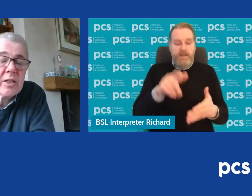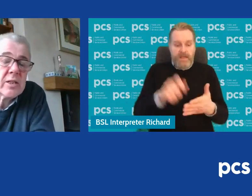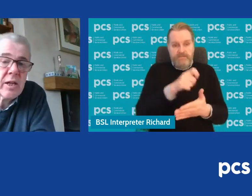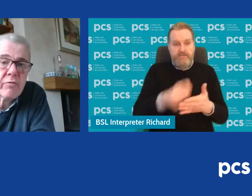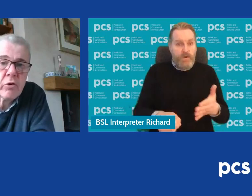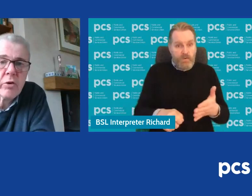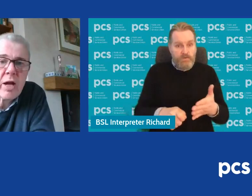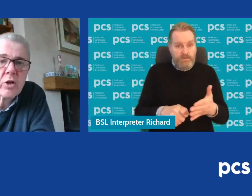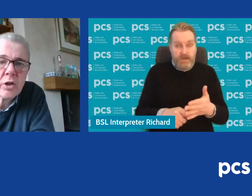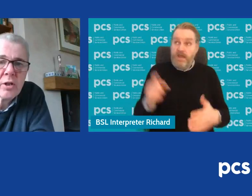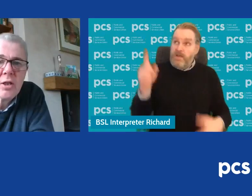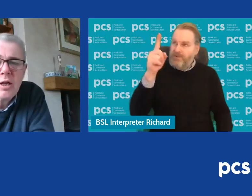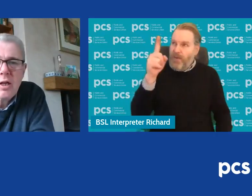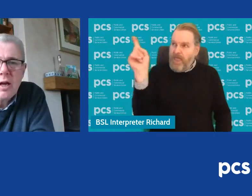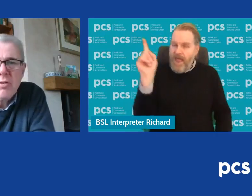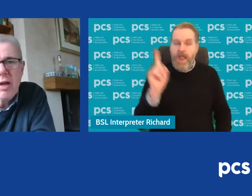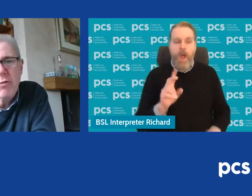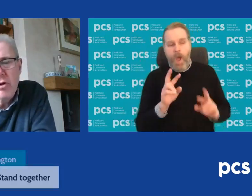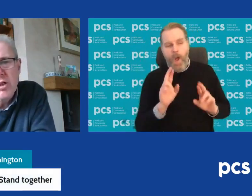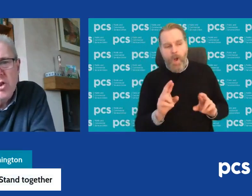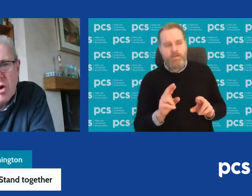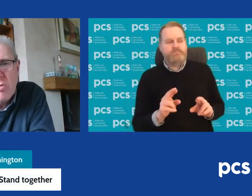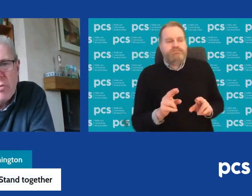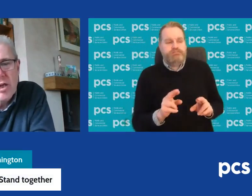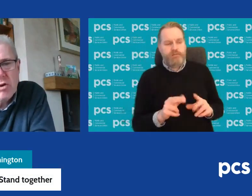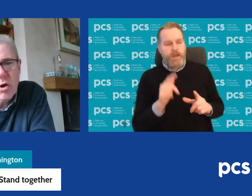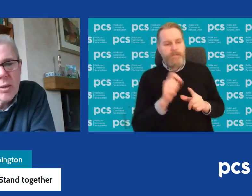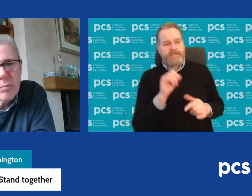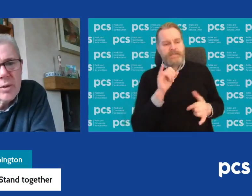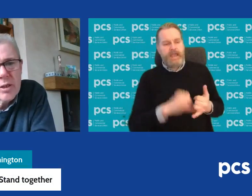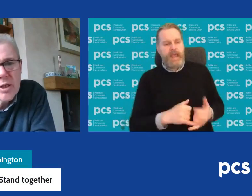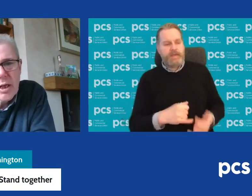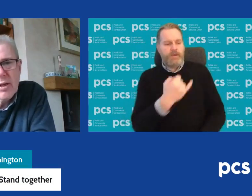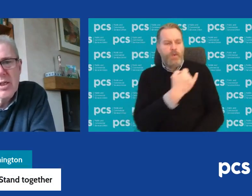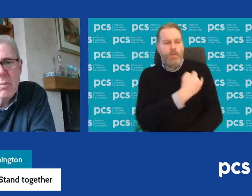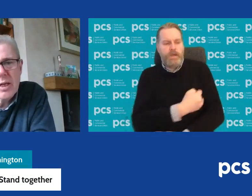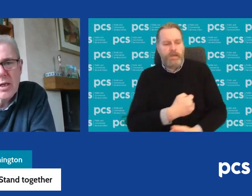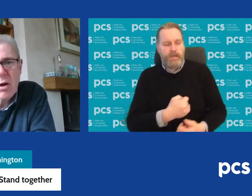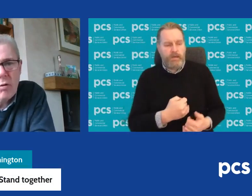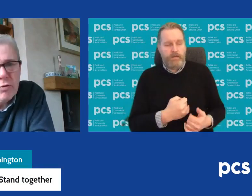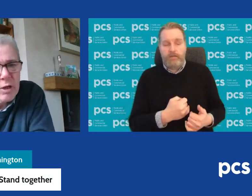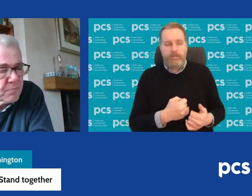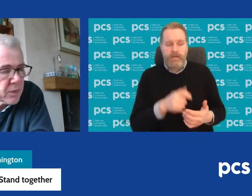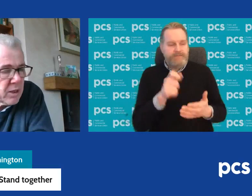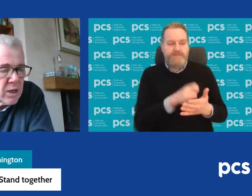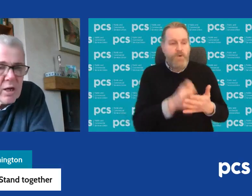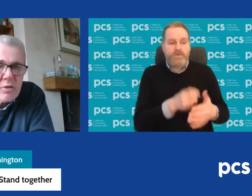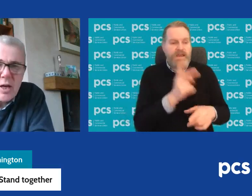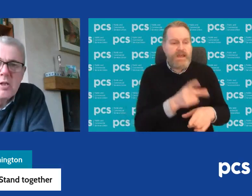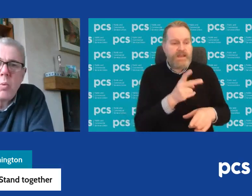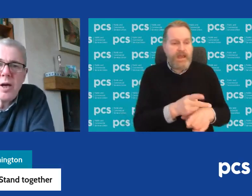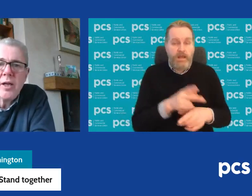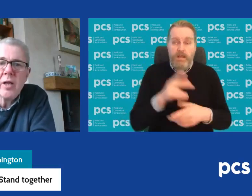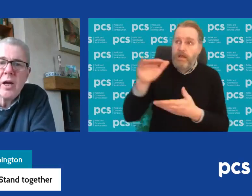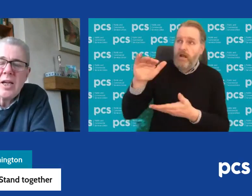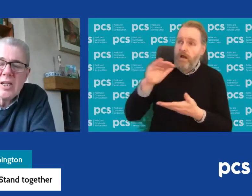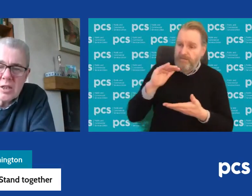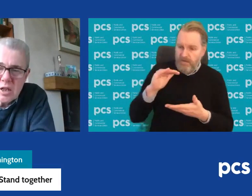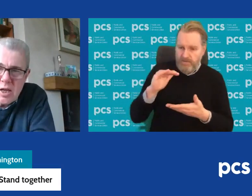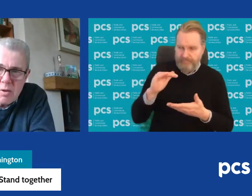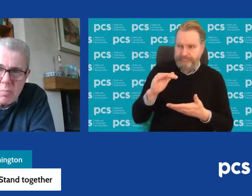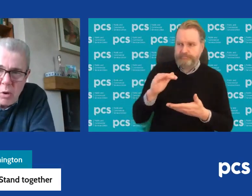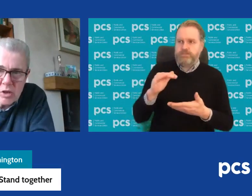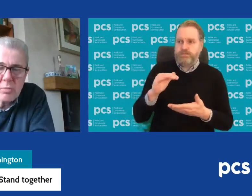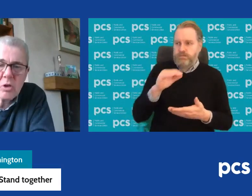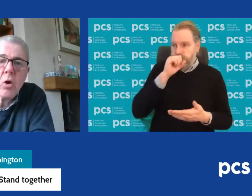the ability to take further action, and therefore there is no pressure on them to give us a better offer. That is why it